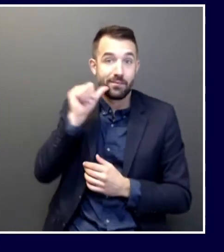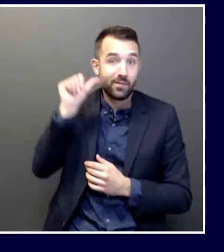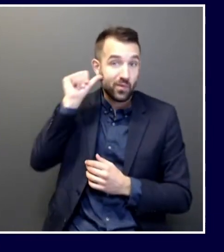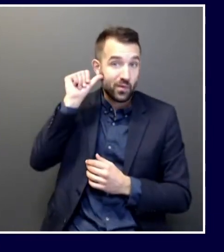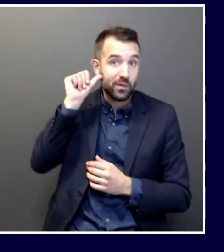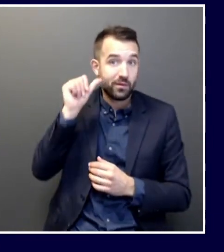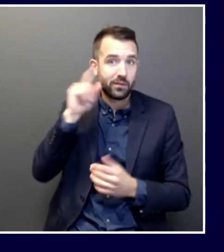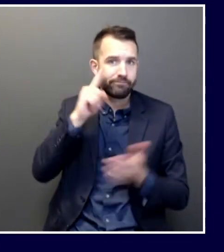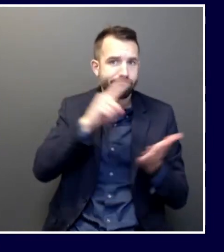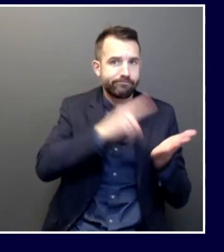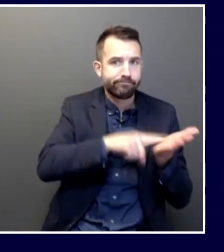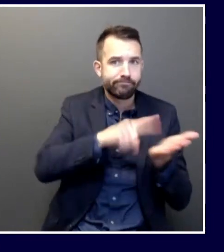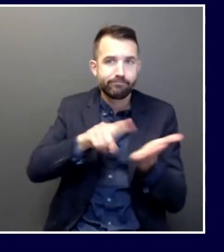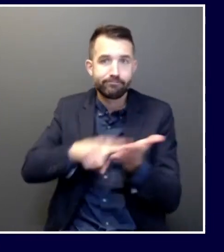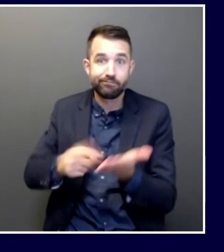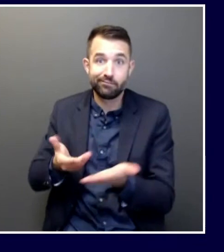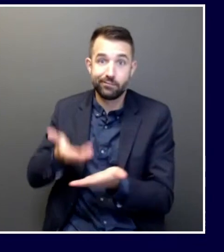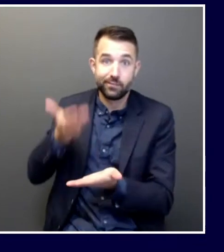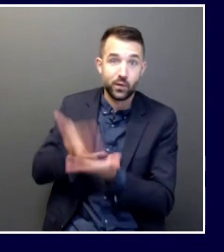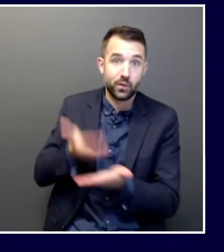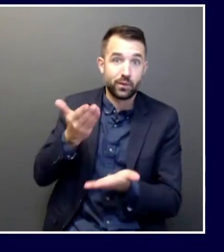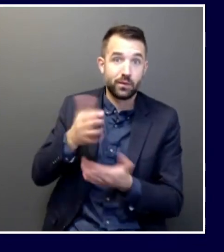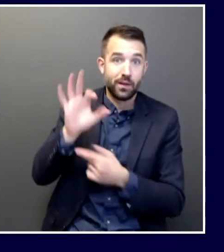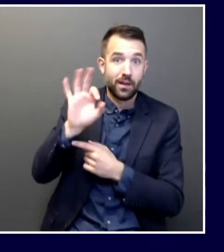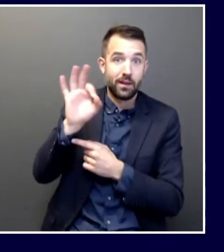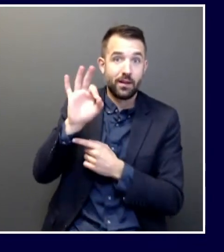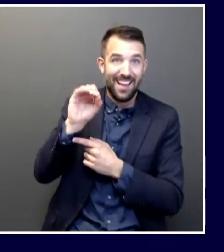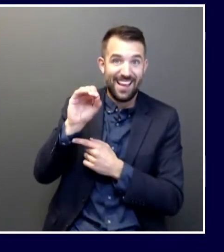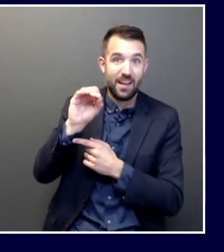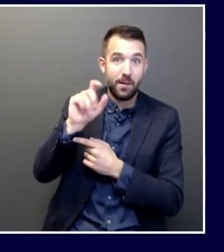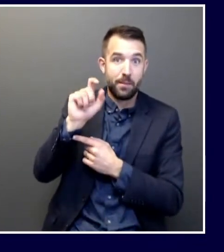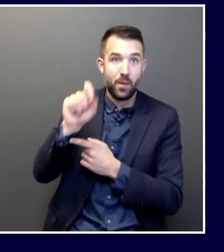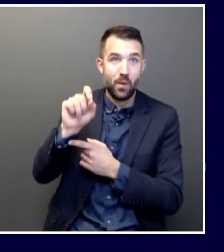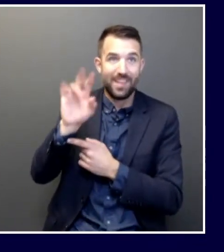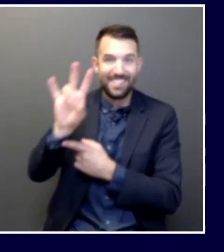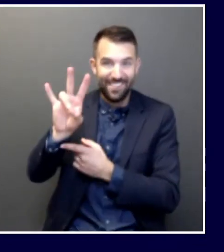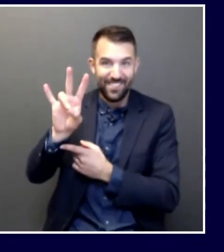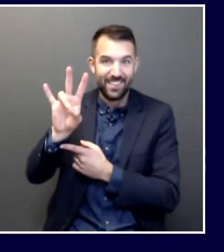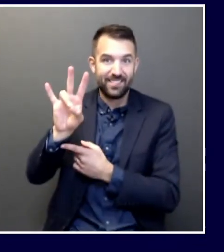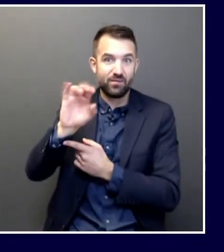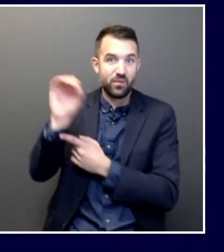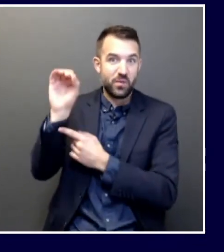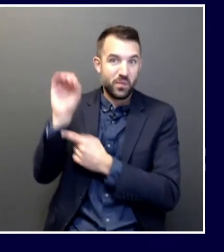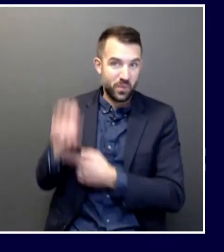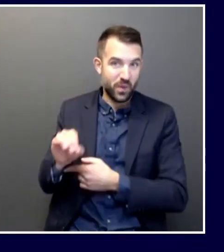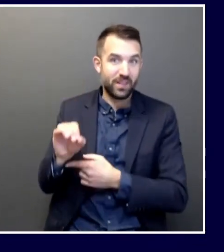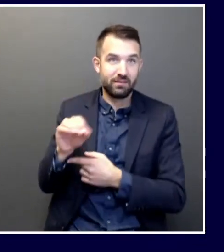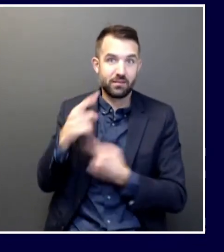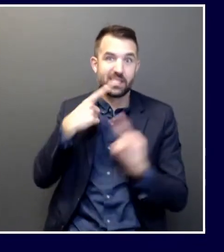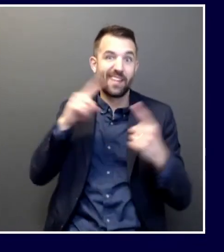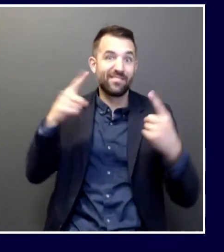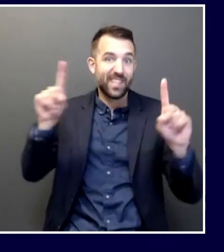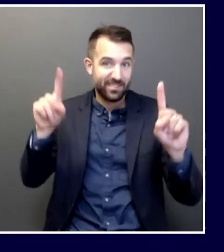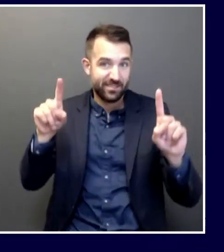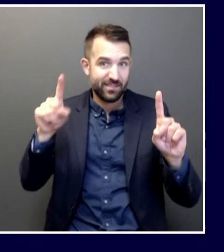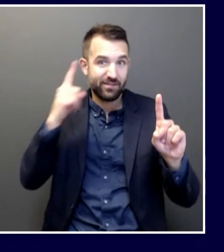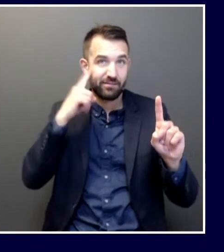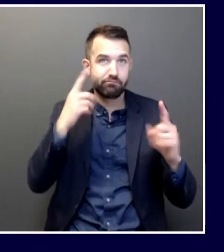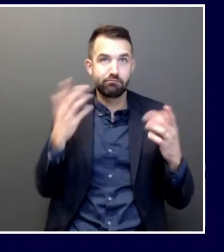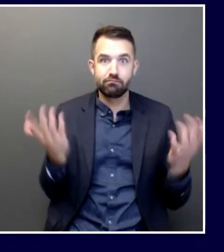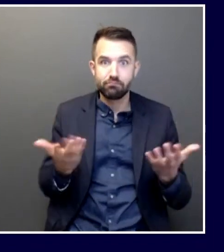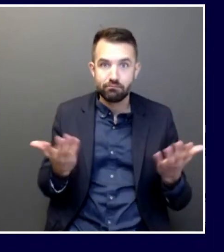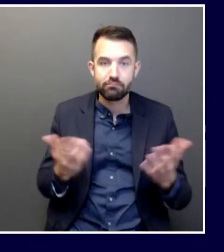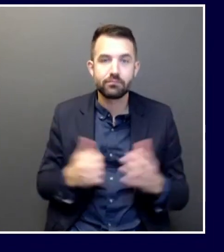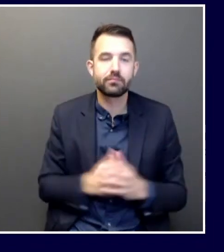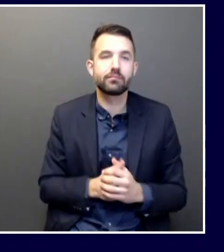90.7% effective at preventing symptomatic COVID-19 disease. The data also showed that when children